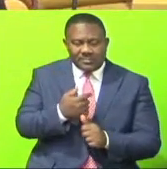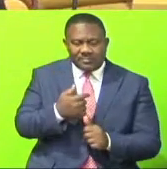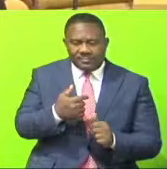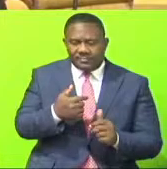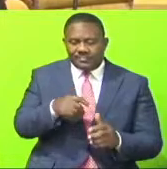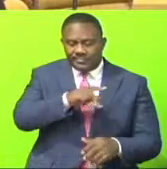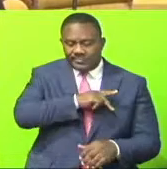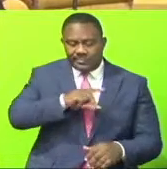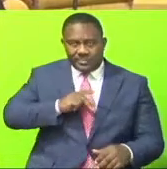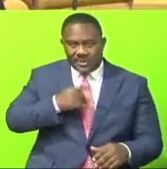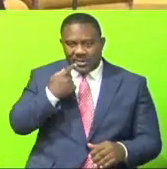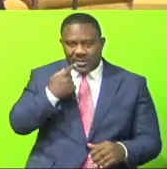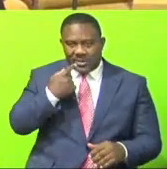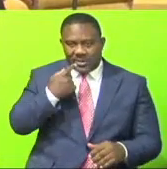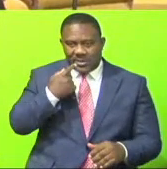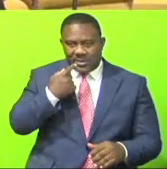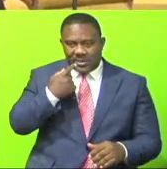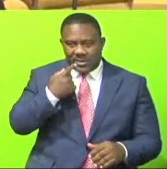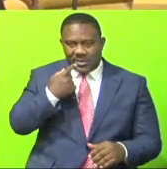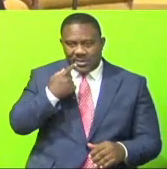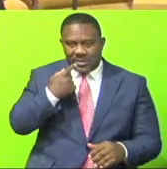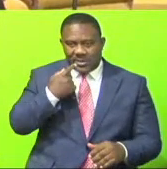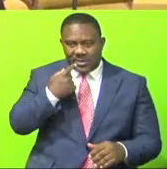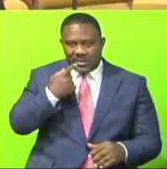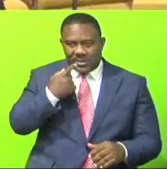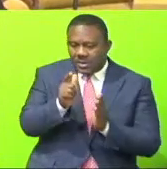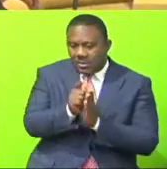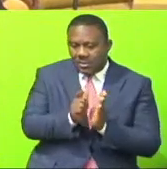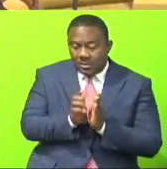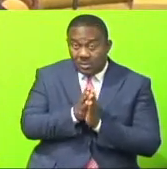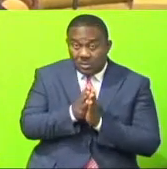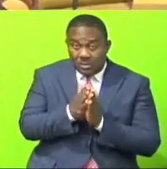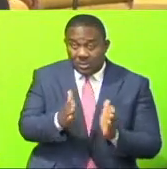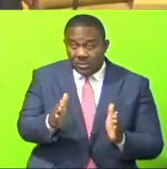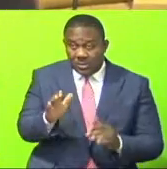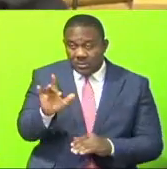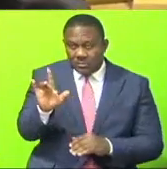and confirm the vacancy of these 4 seats,